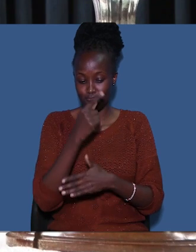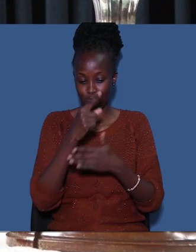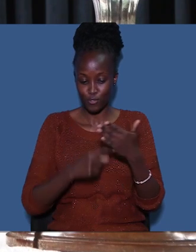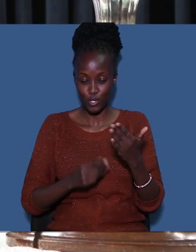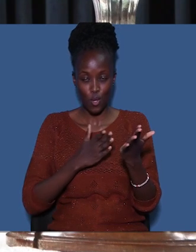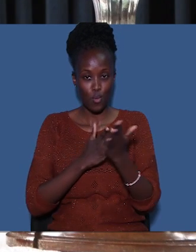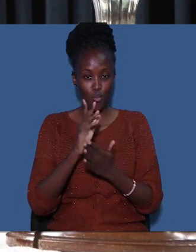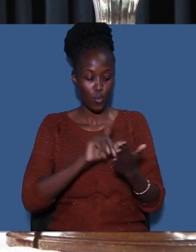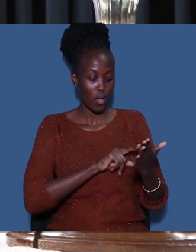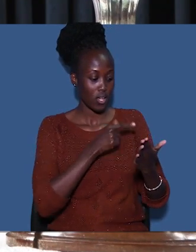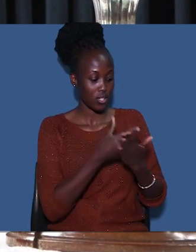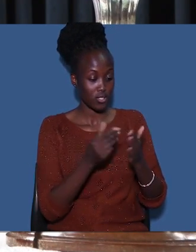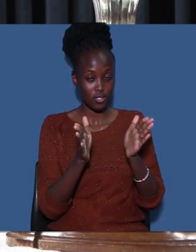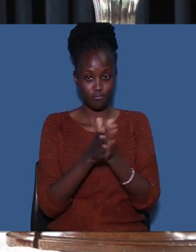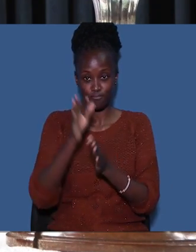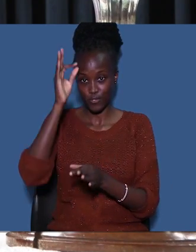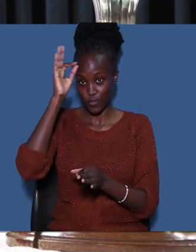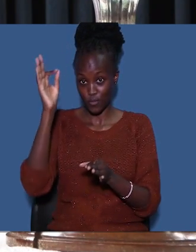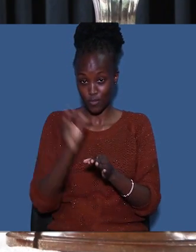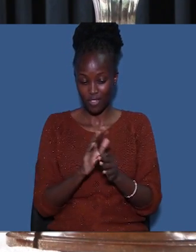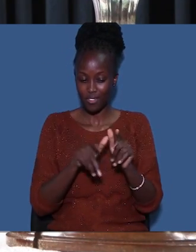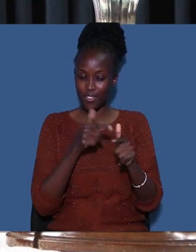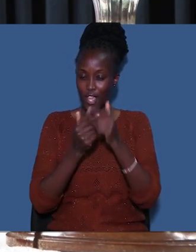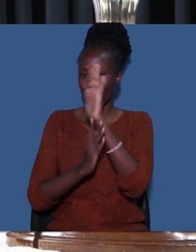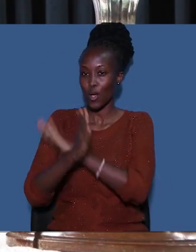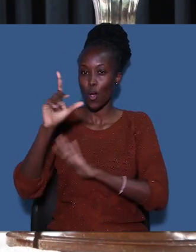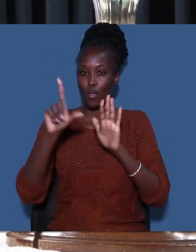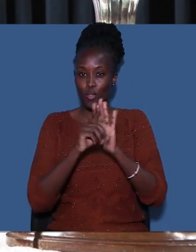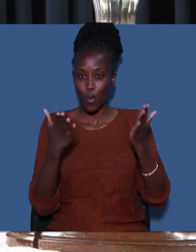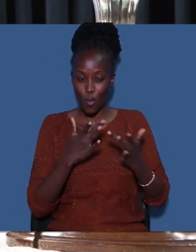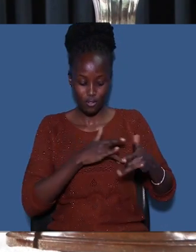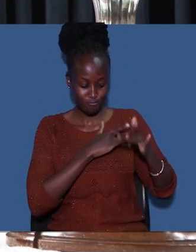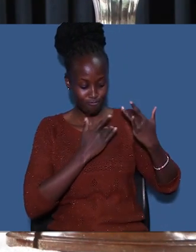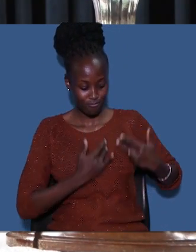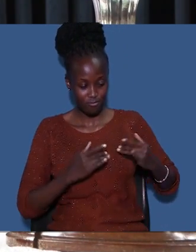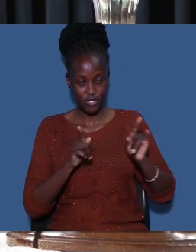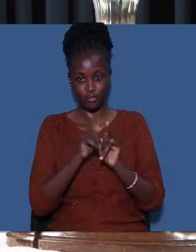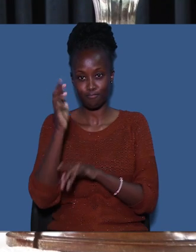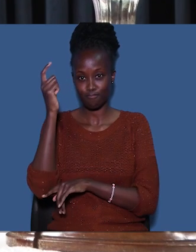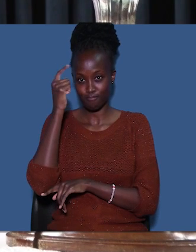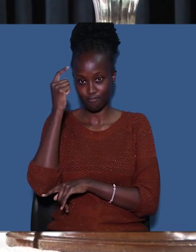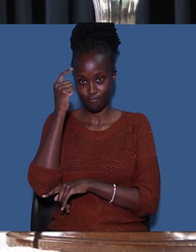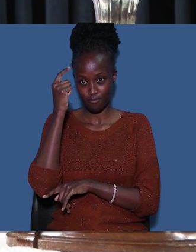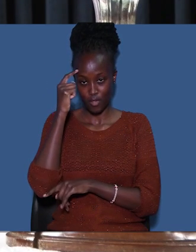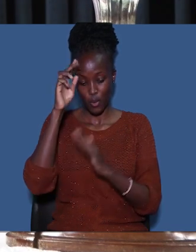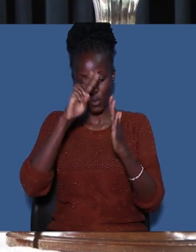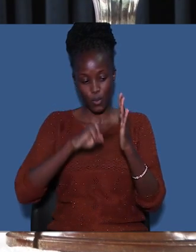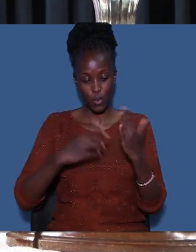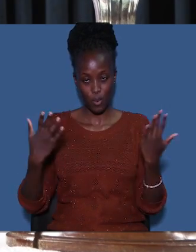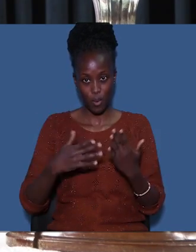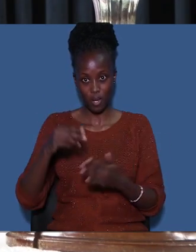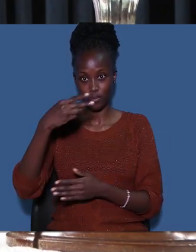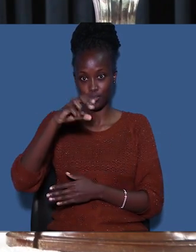and by faith, we have his laws in our hearts and they are written in our minds as well, as Hebrews